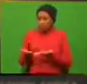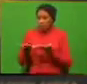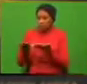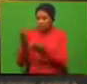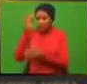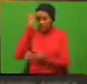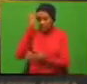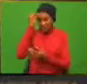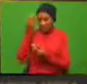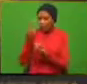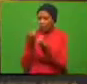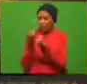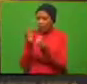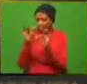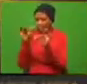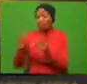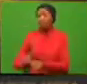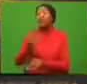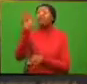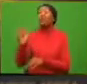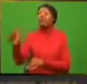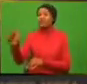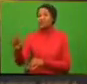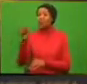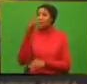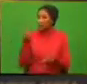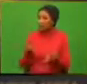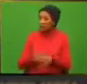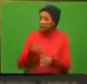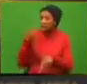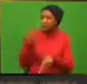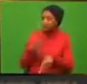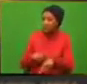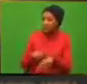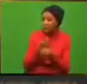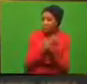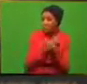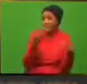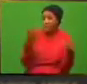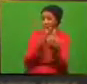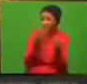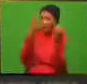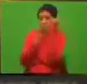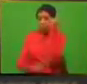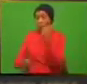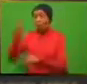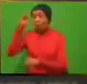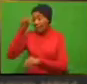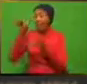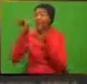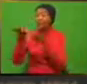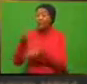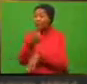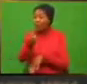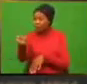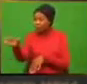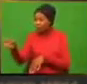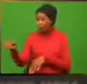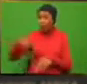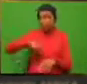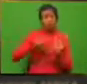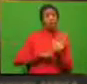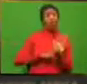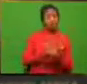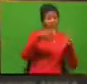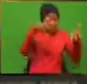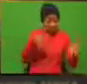white minority in South Africa at the expense of millions of poor black people that we represent in